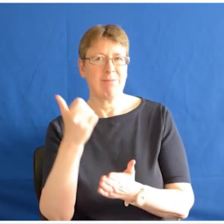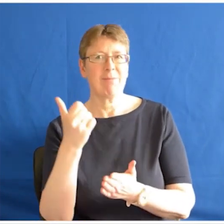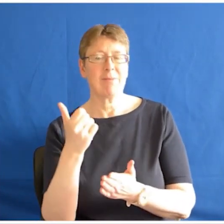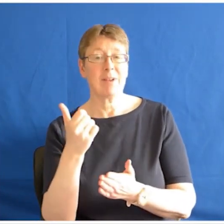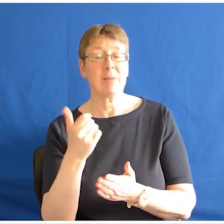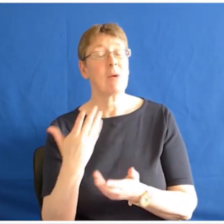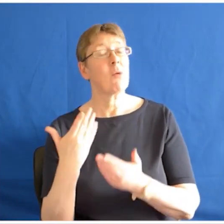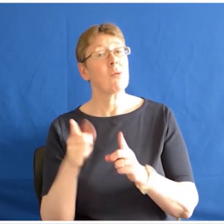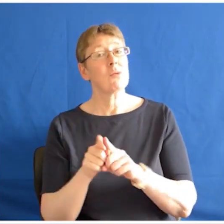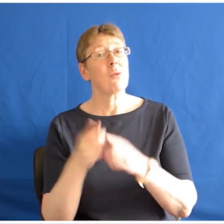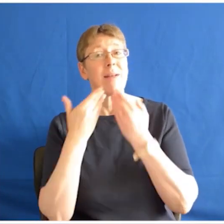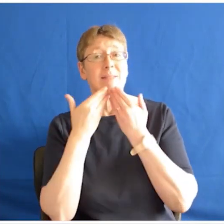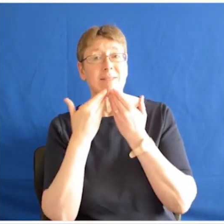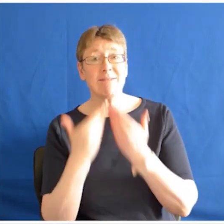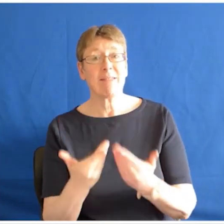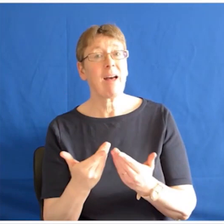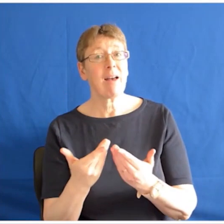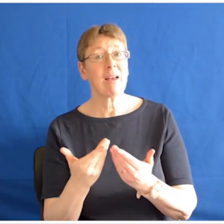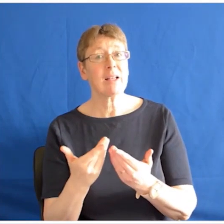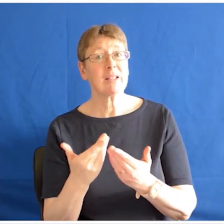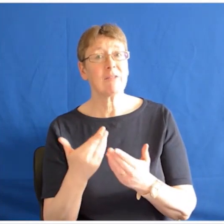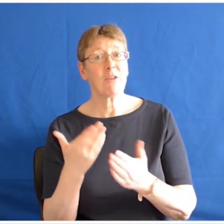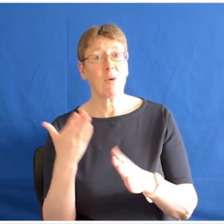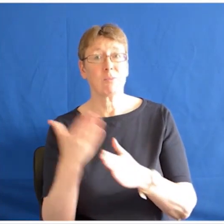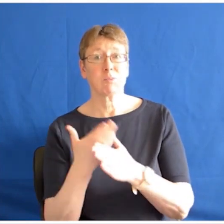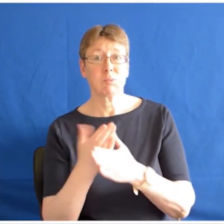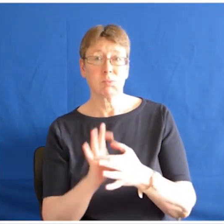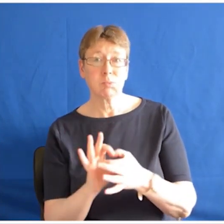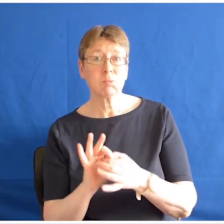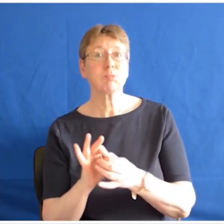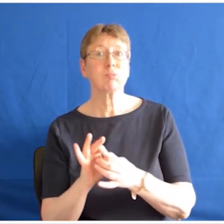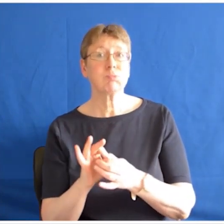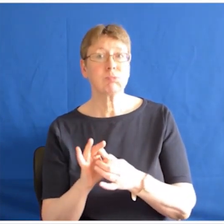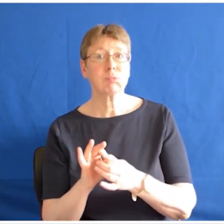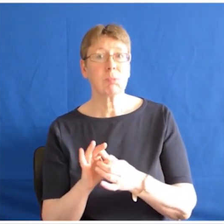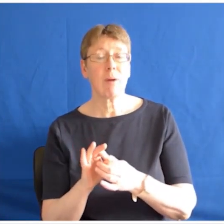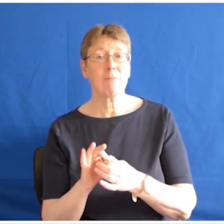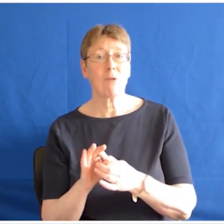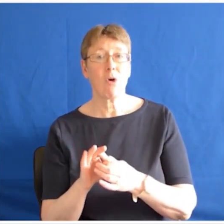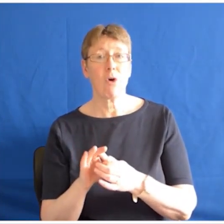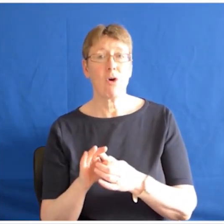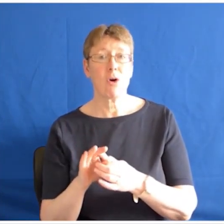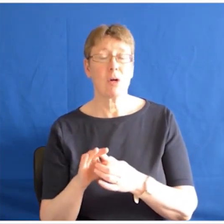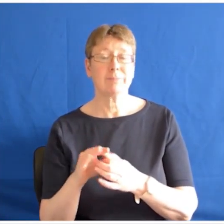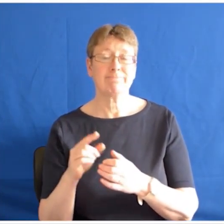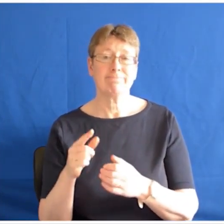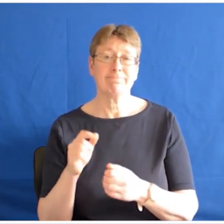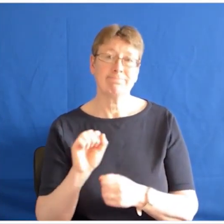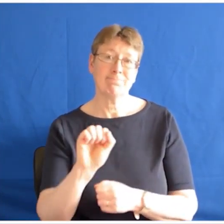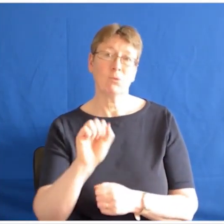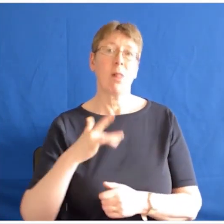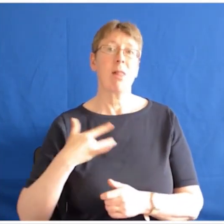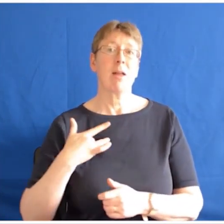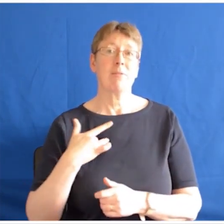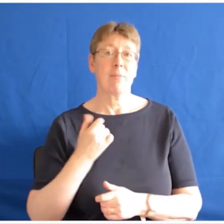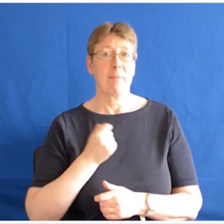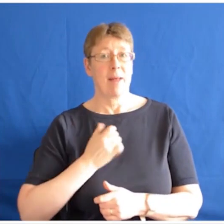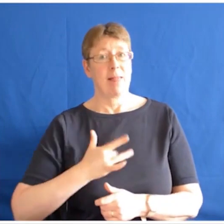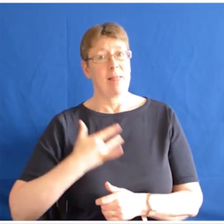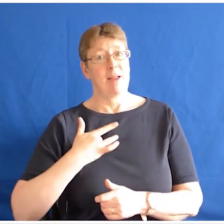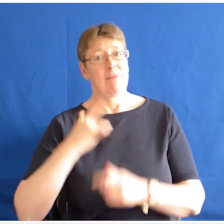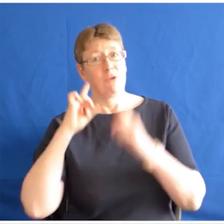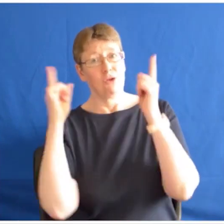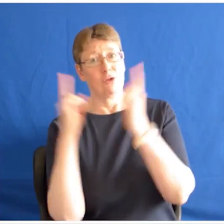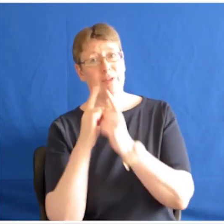all. And also to say thanks. Thanks for sticking with us through an amazing period in your life,